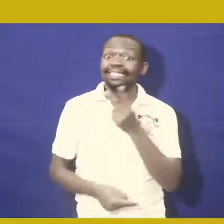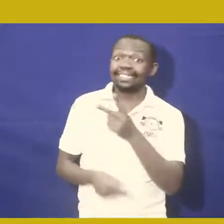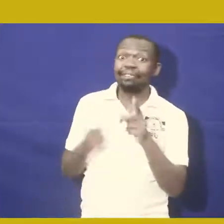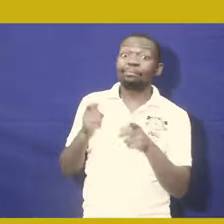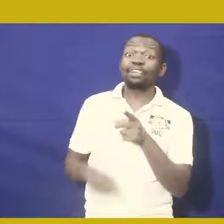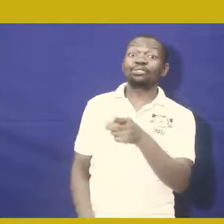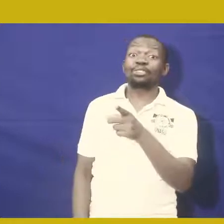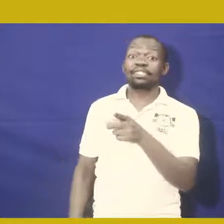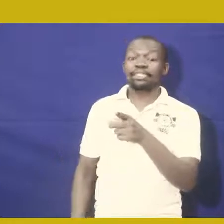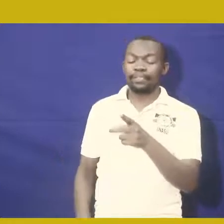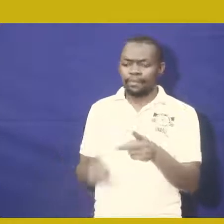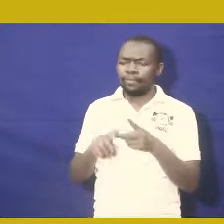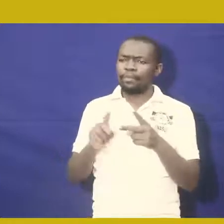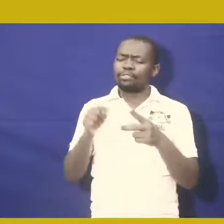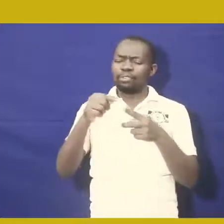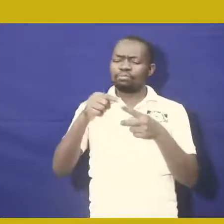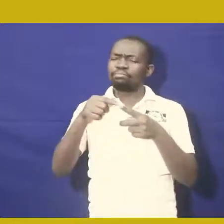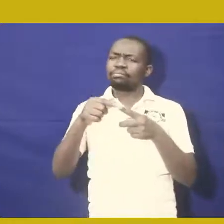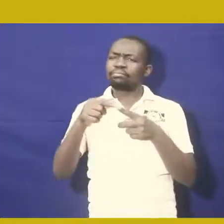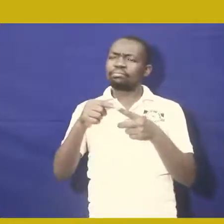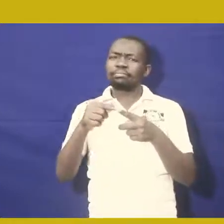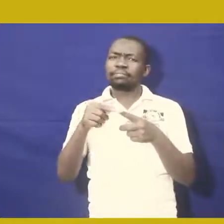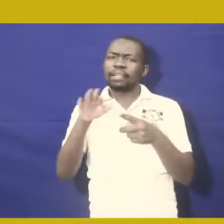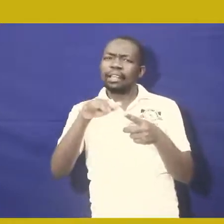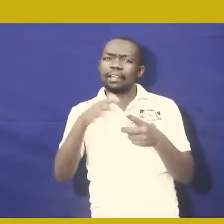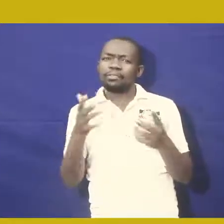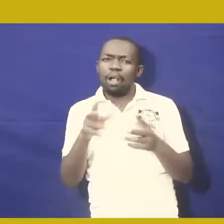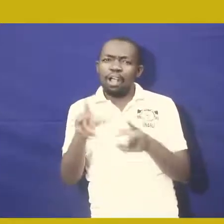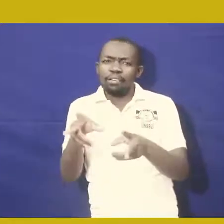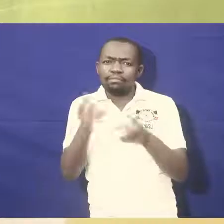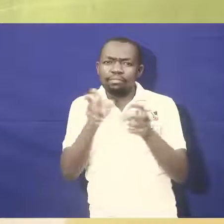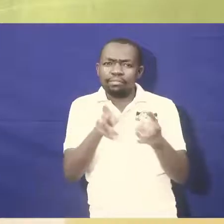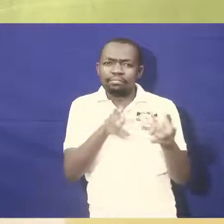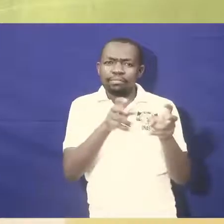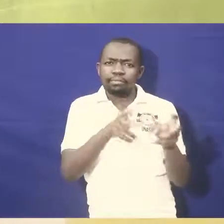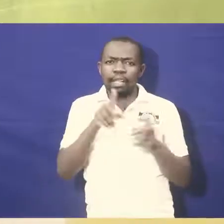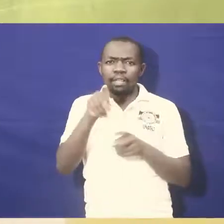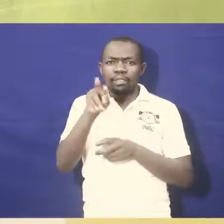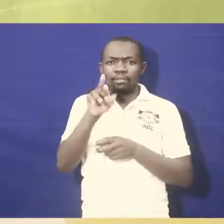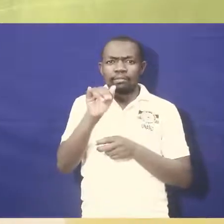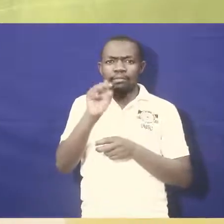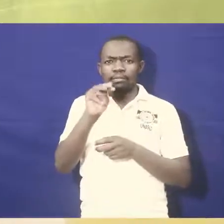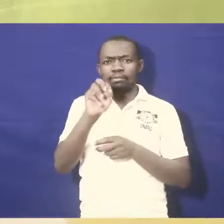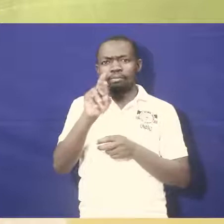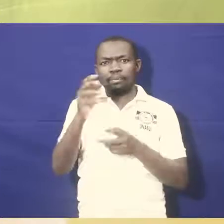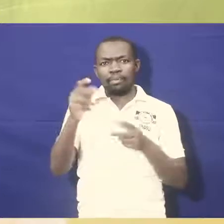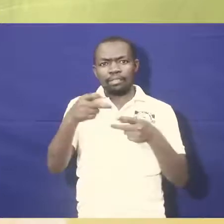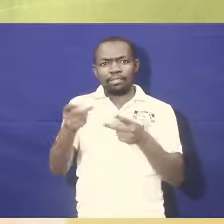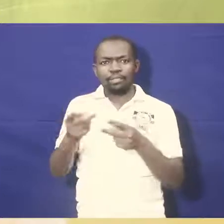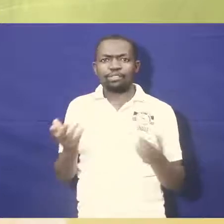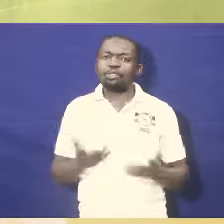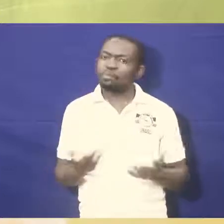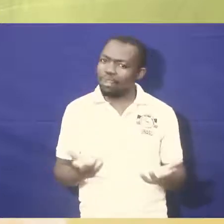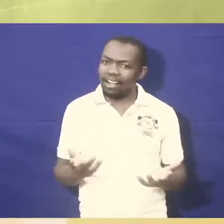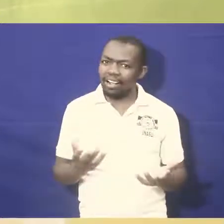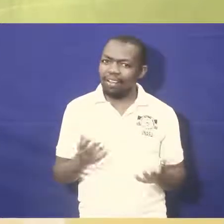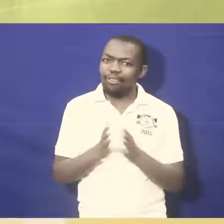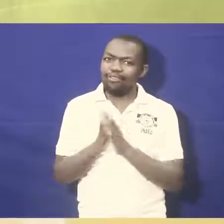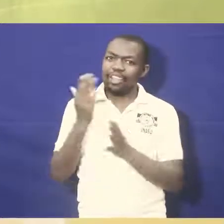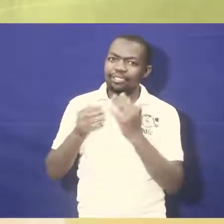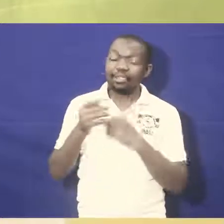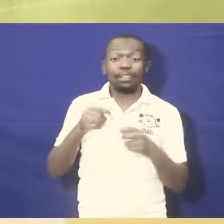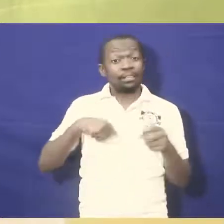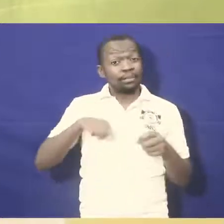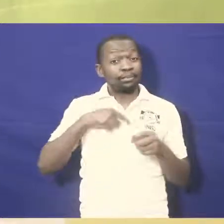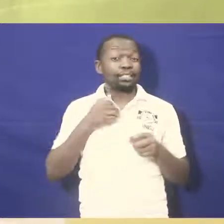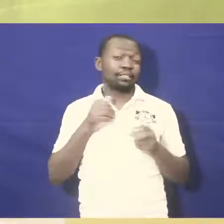So, what are the primary sources of history? Let's listen to these sounds and try